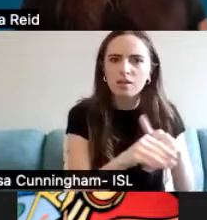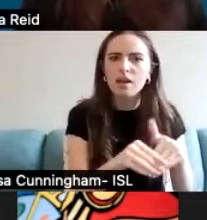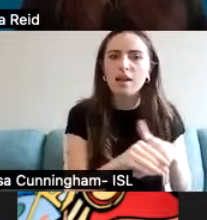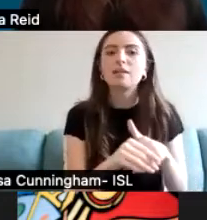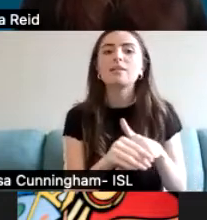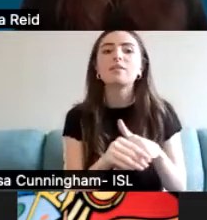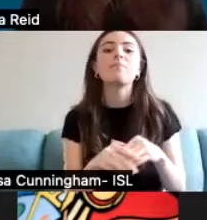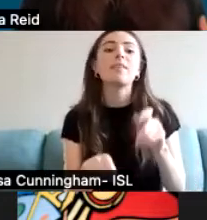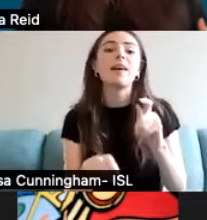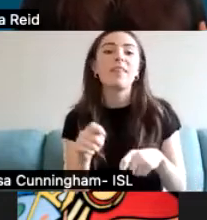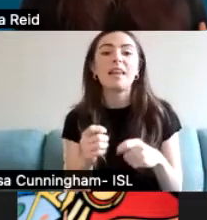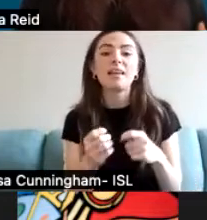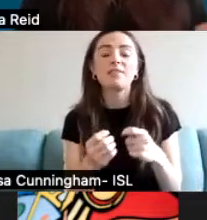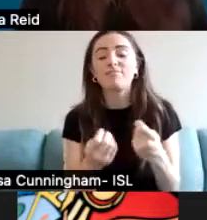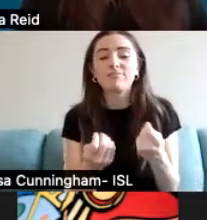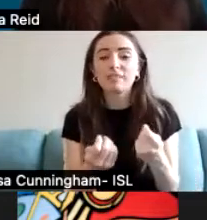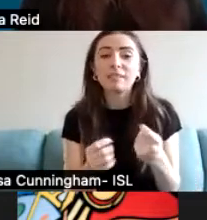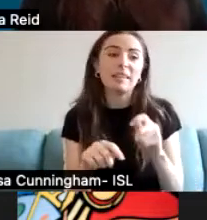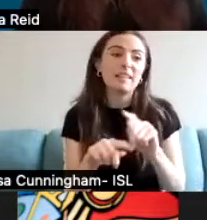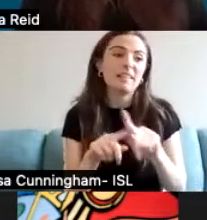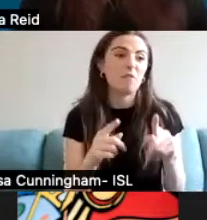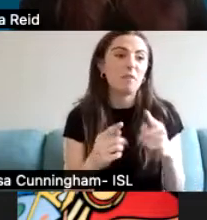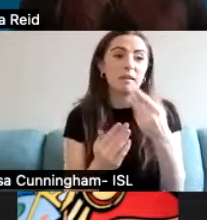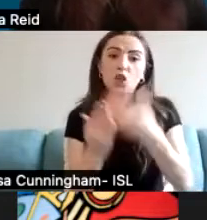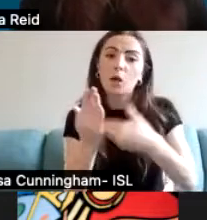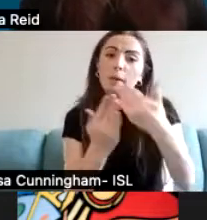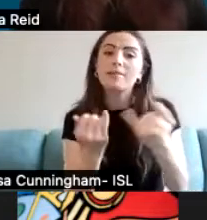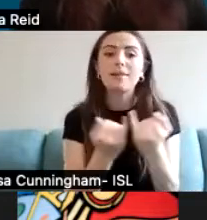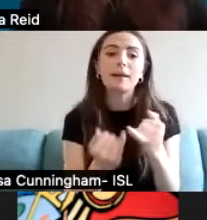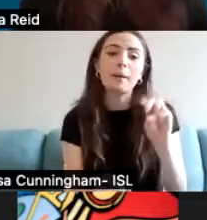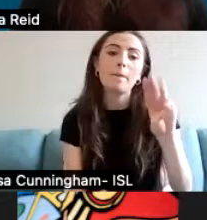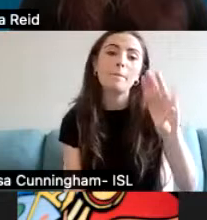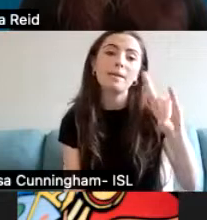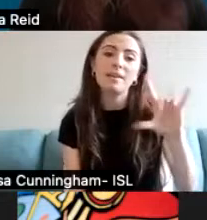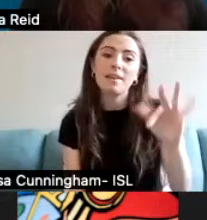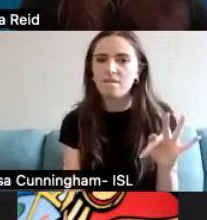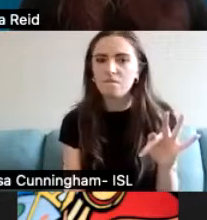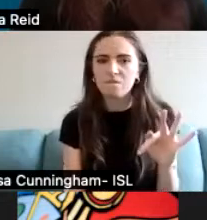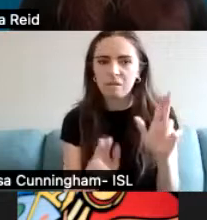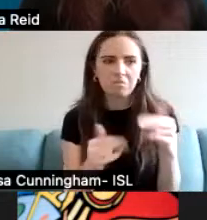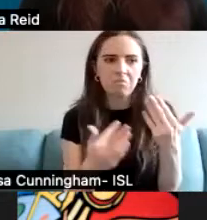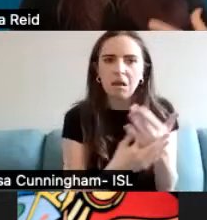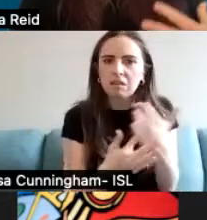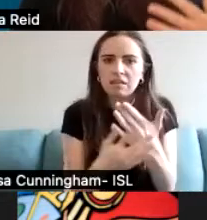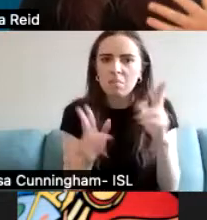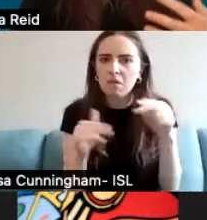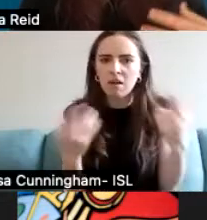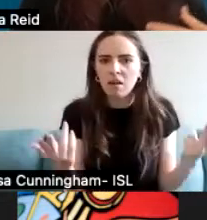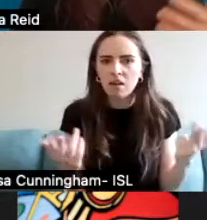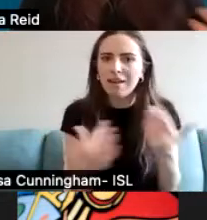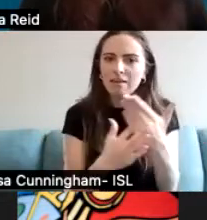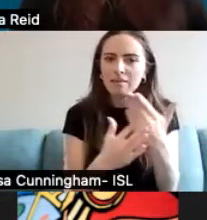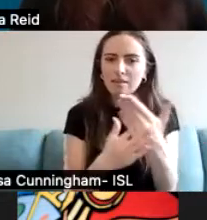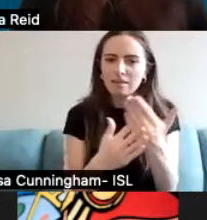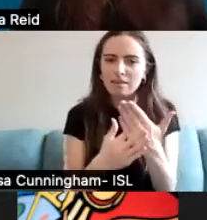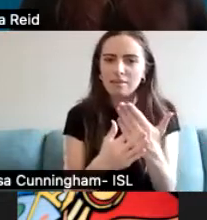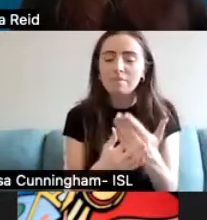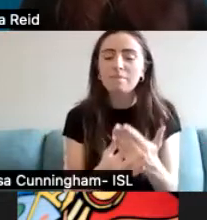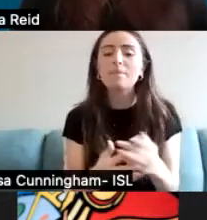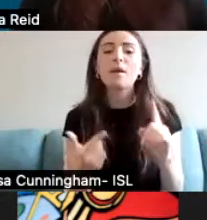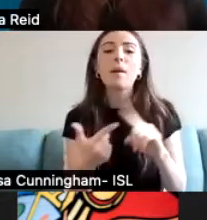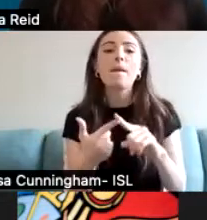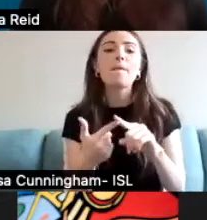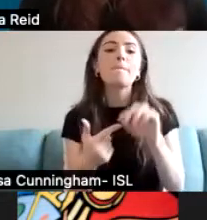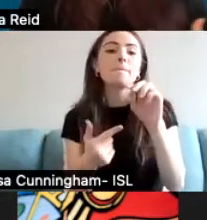PDF files or emails that are not accessible for them properly. For someone with auditory